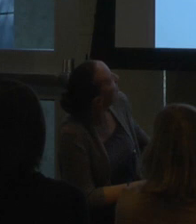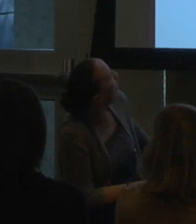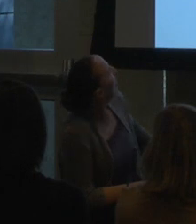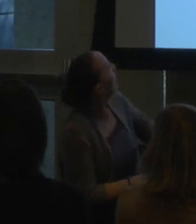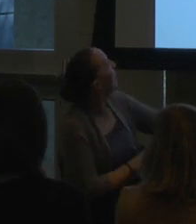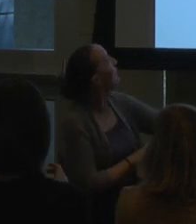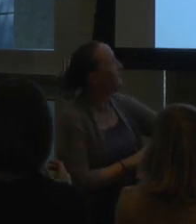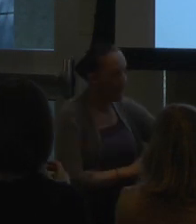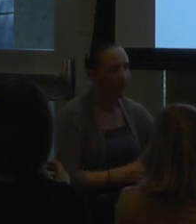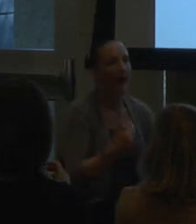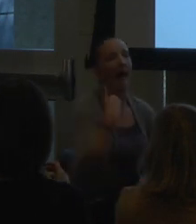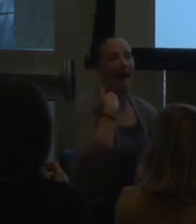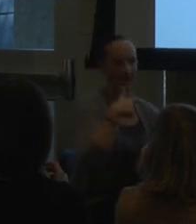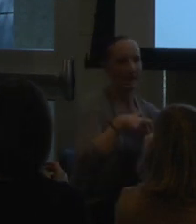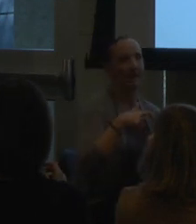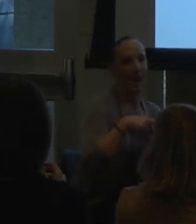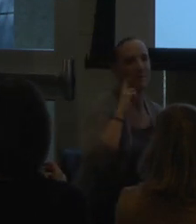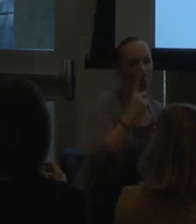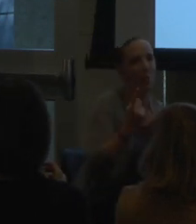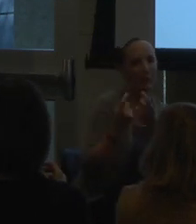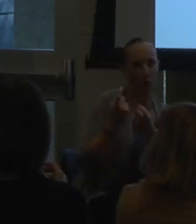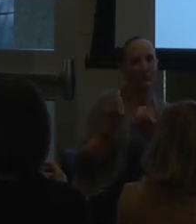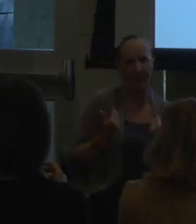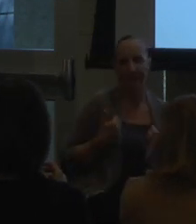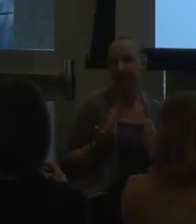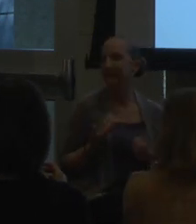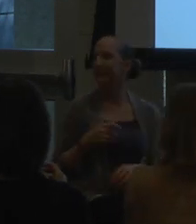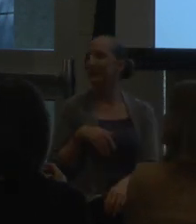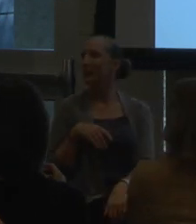So we have time for questions.